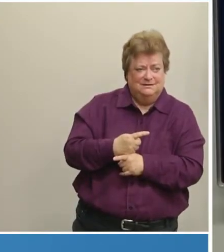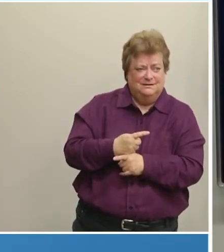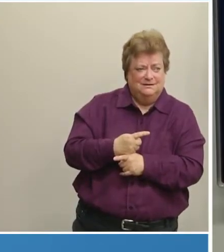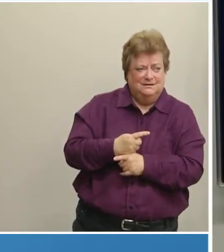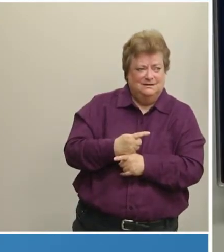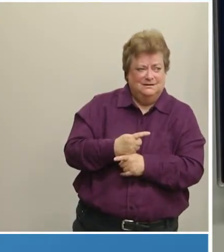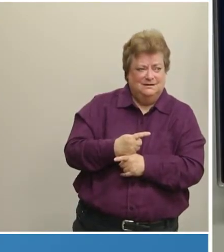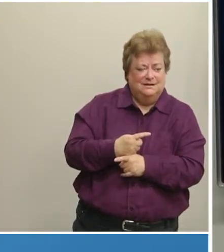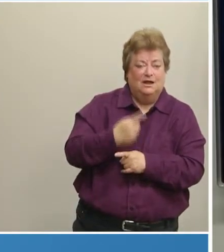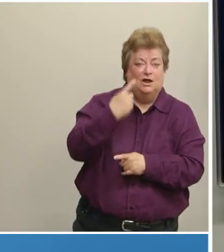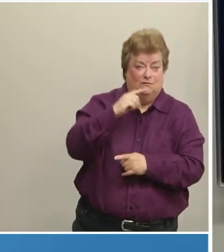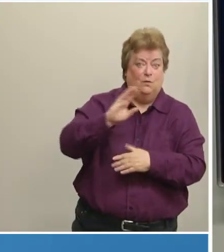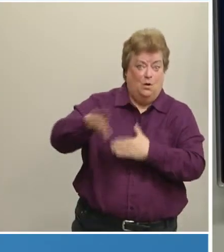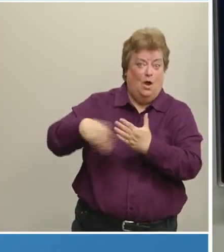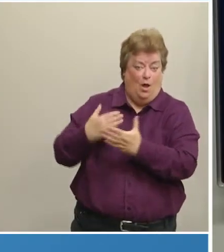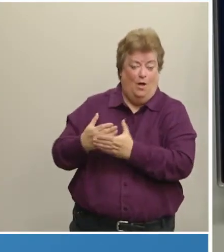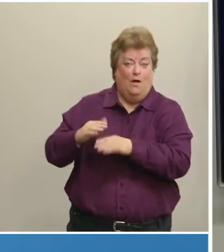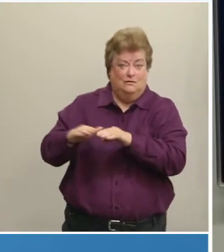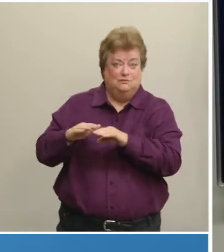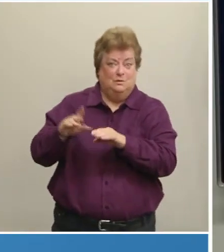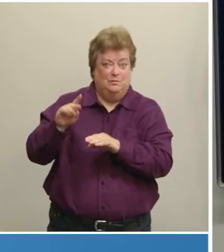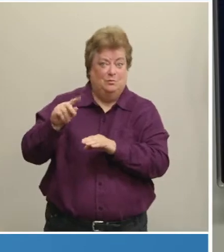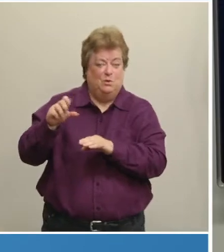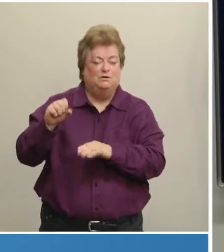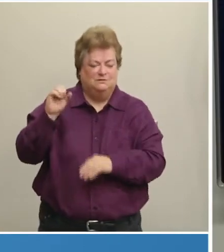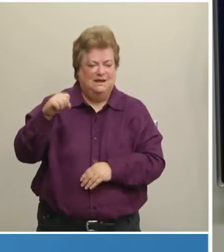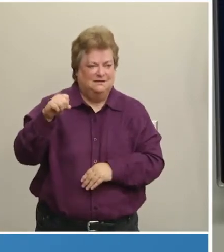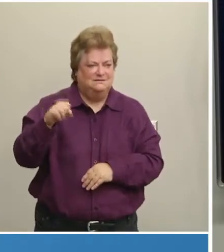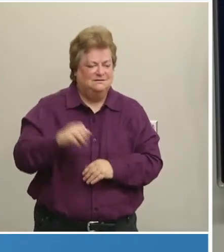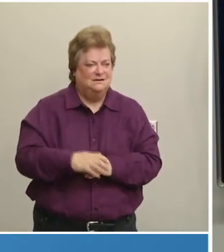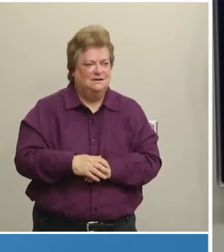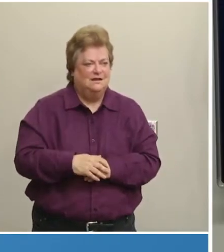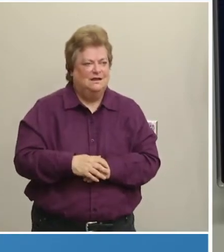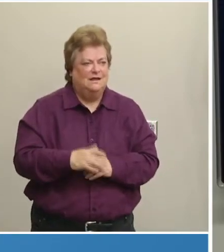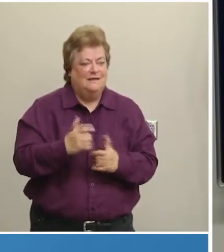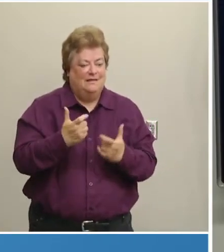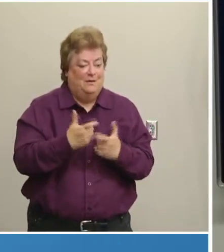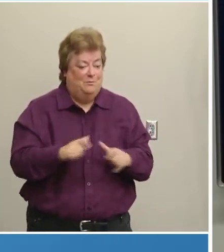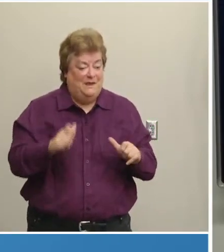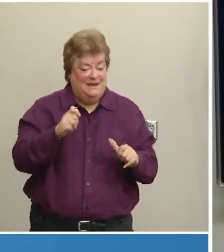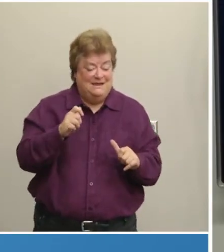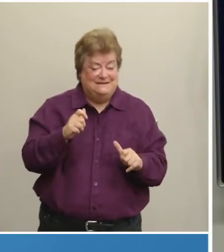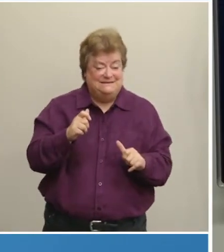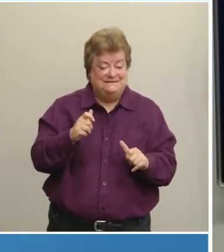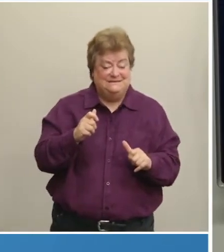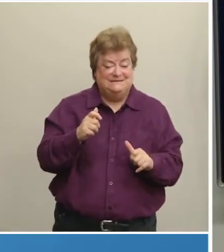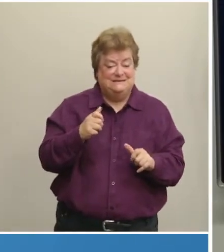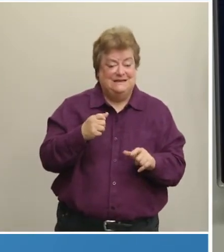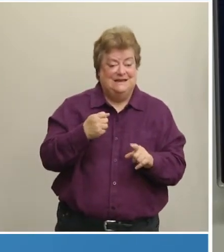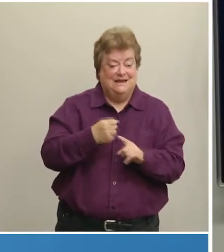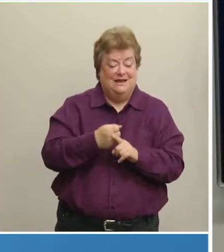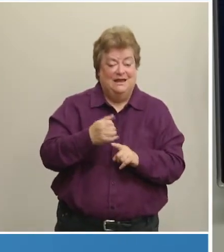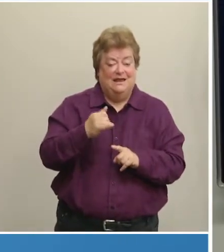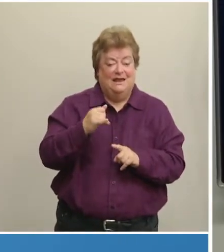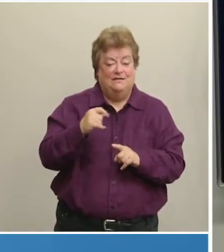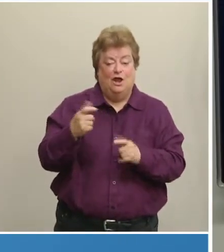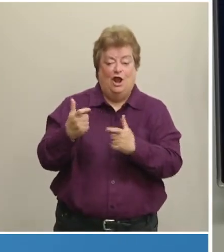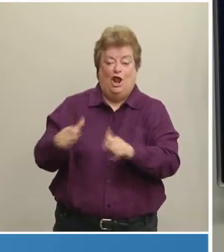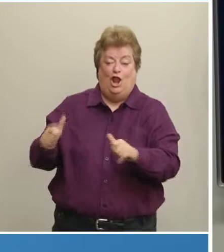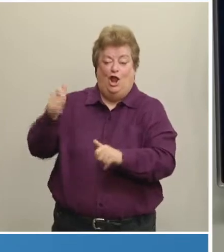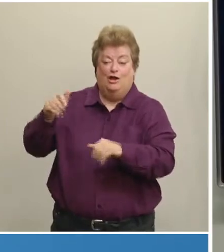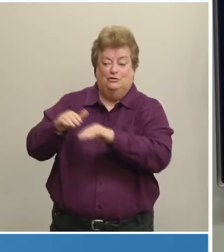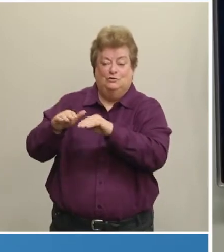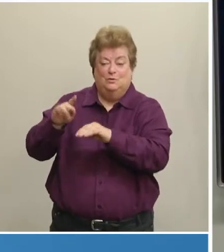And that's across all pools? It is all pools, yeah. Really, the biggest challenge we've had this year is at the larger pools, because